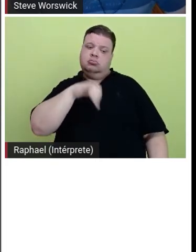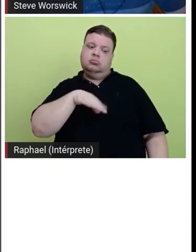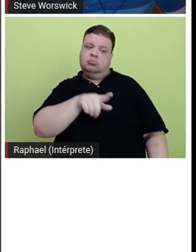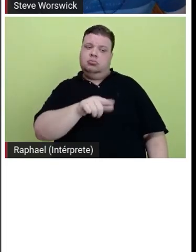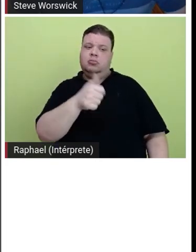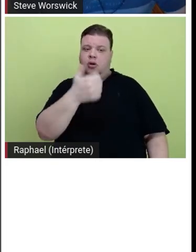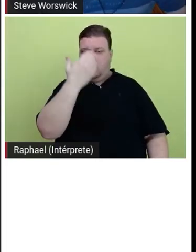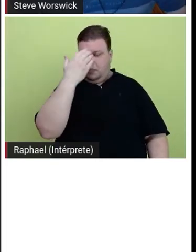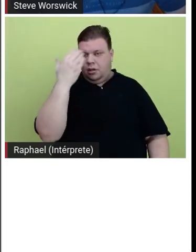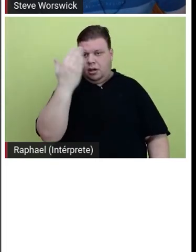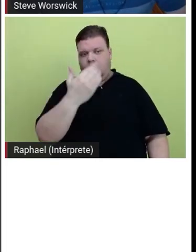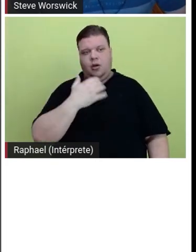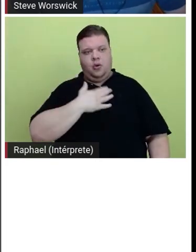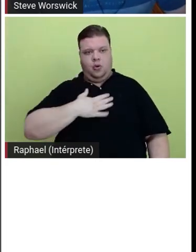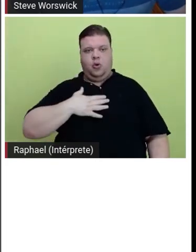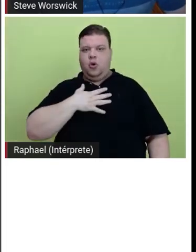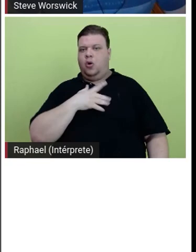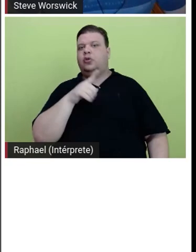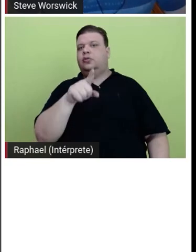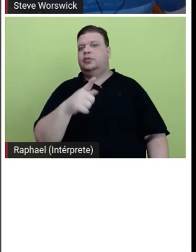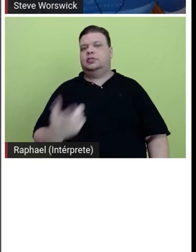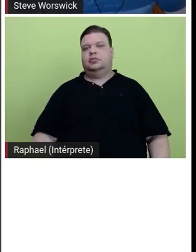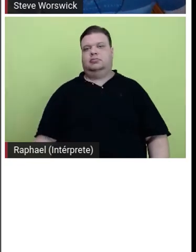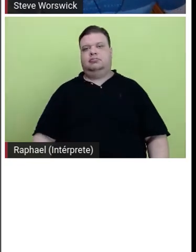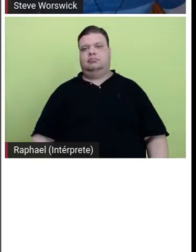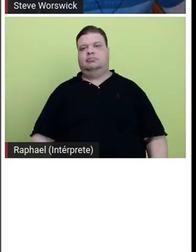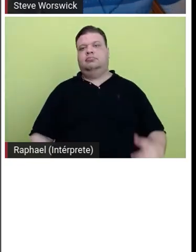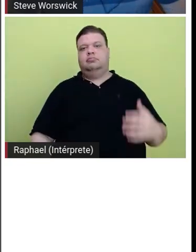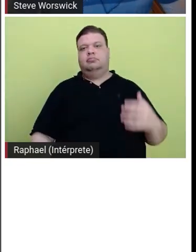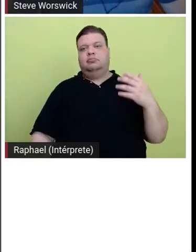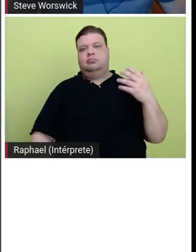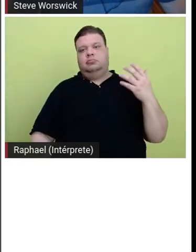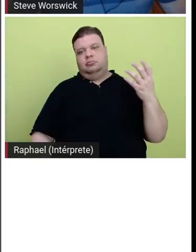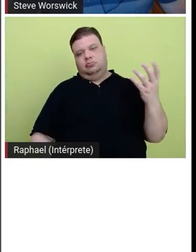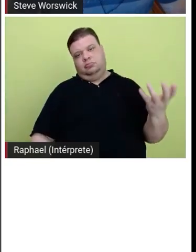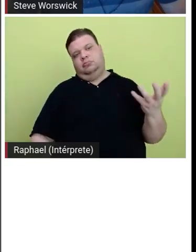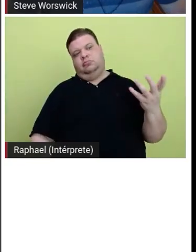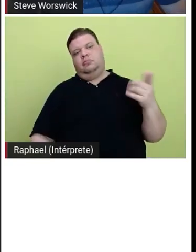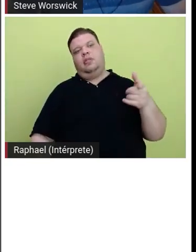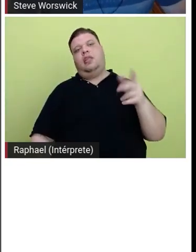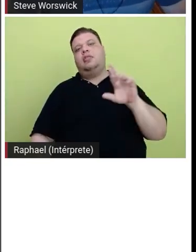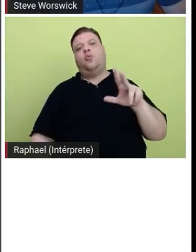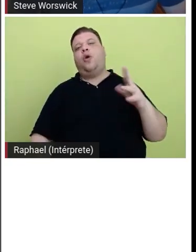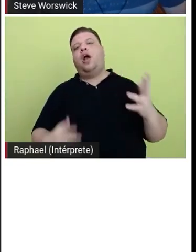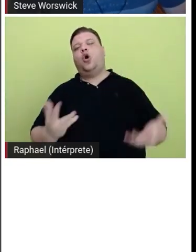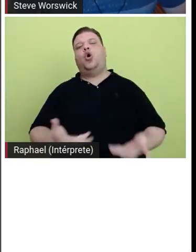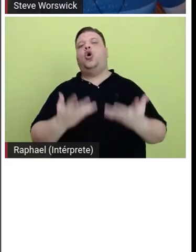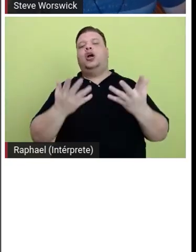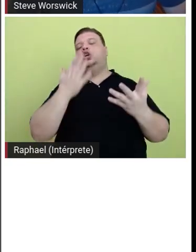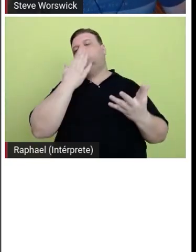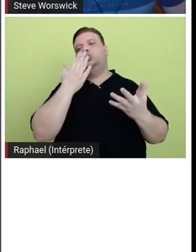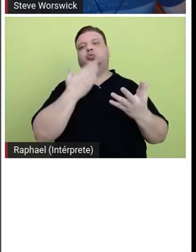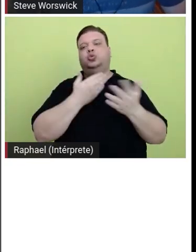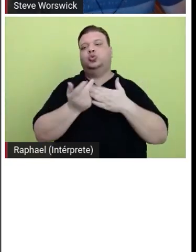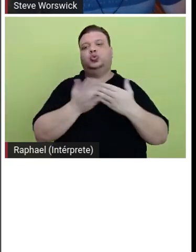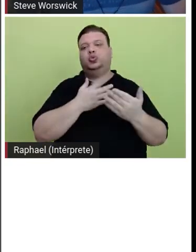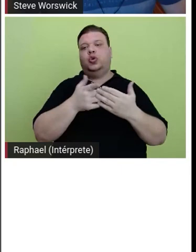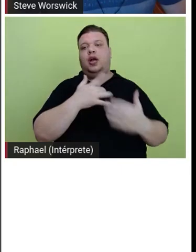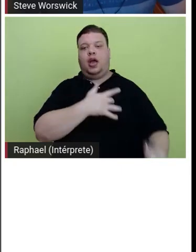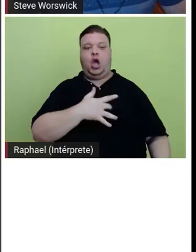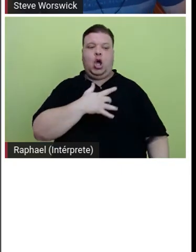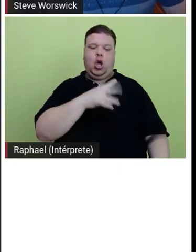to encourage. So get a lot of English as a second language students speak to it as well.